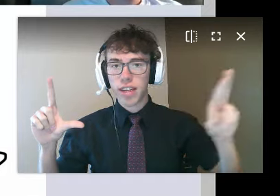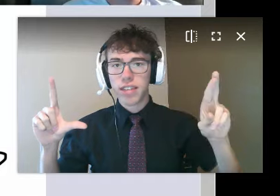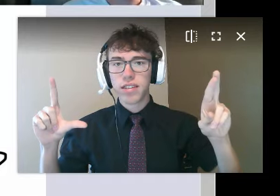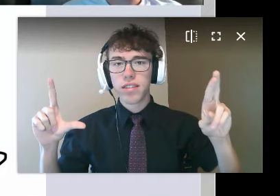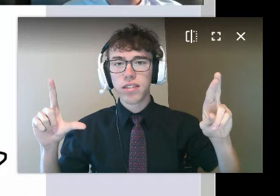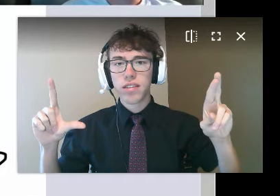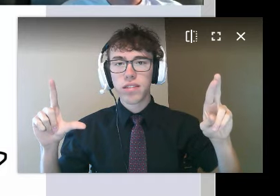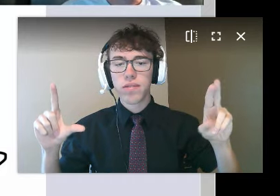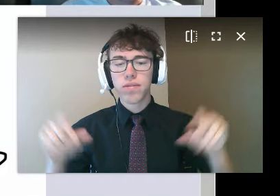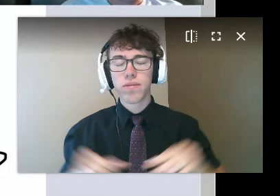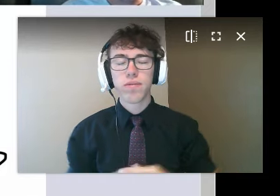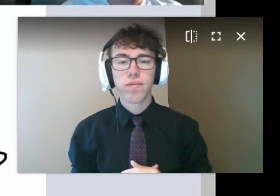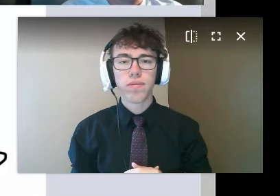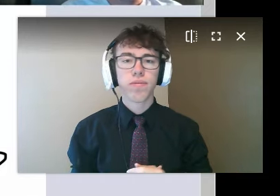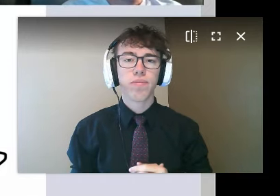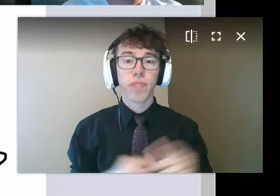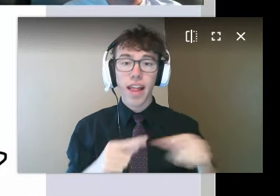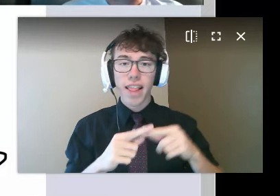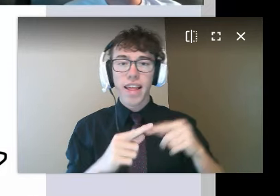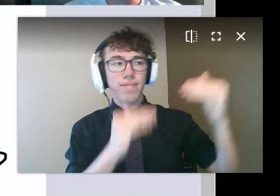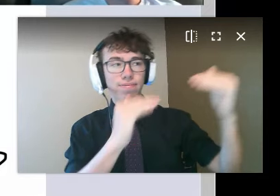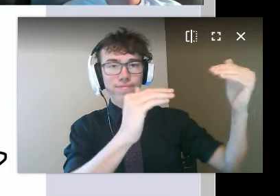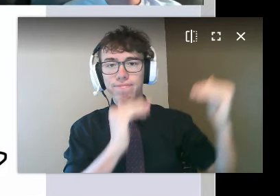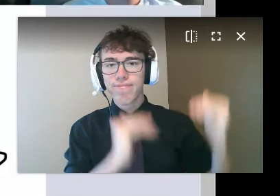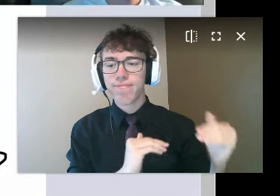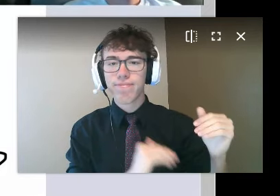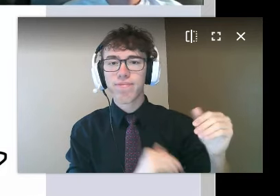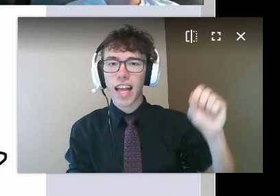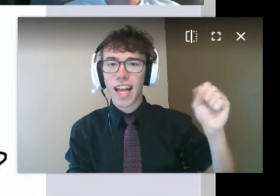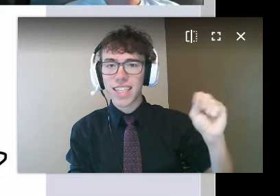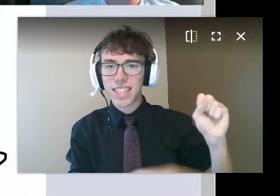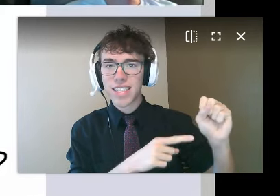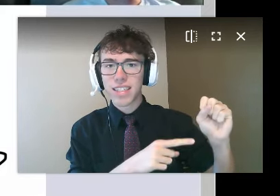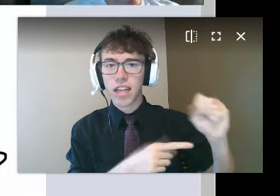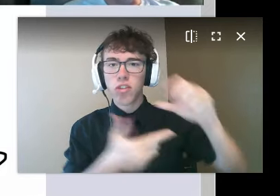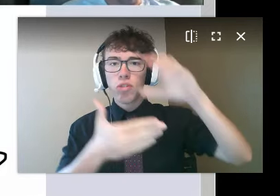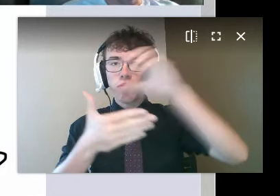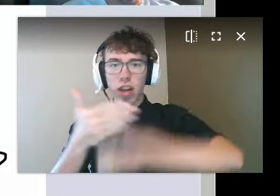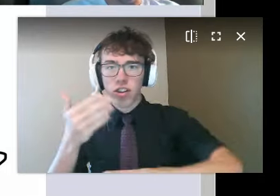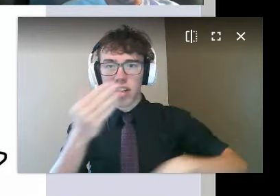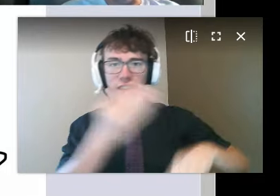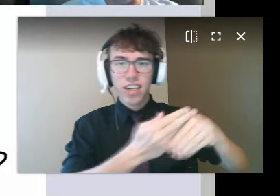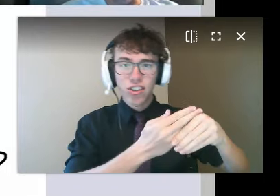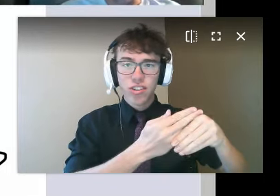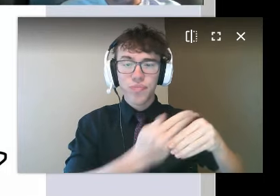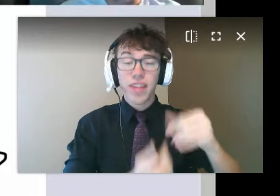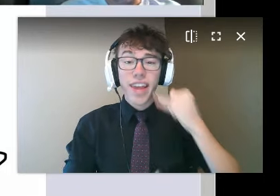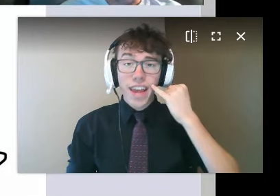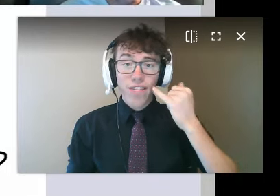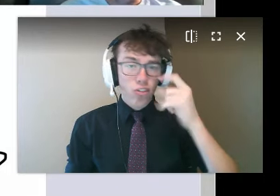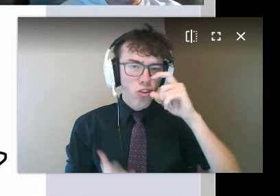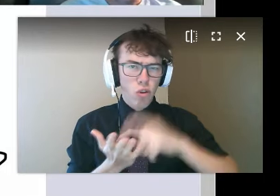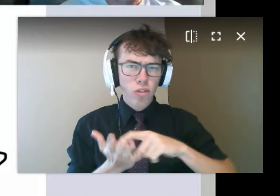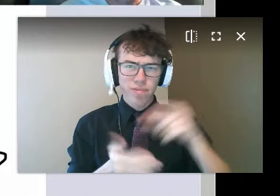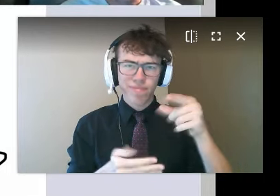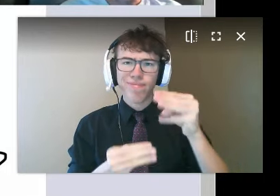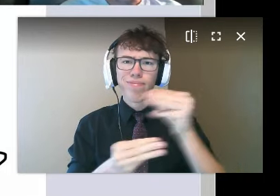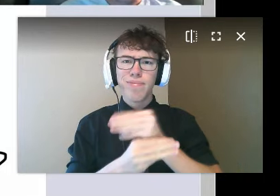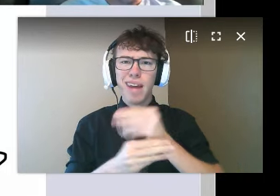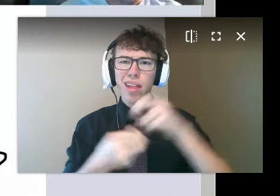Okay. Then you move on to subtraction and addition. If you have both subtraction and addition, same